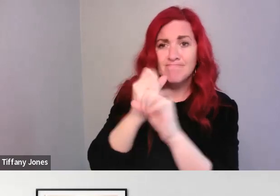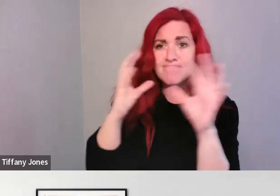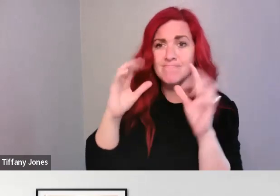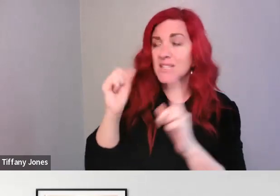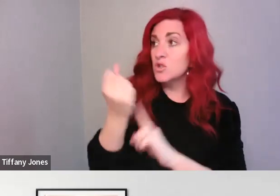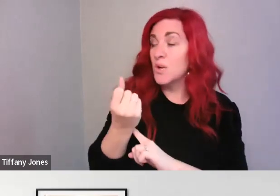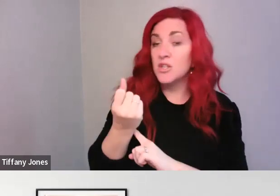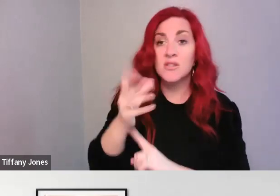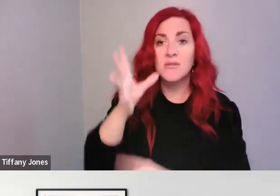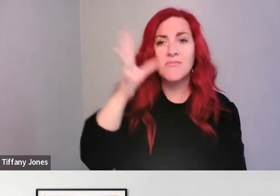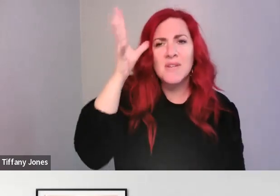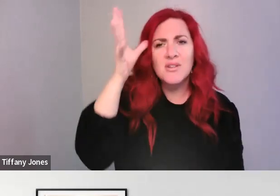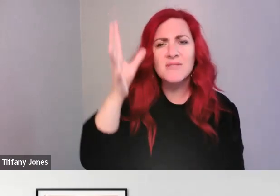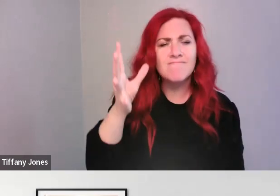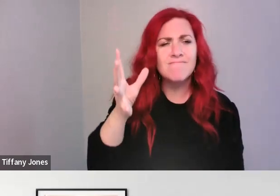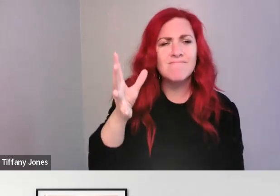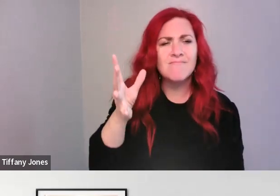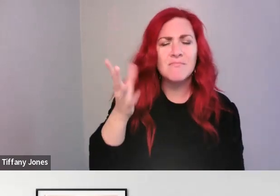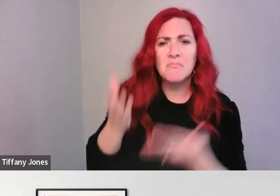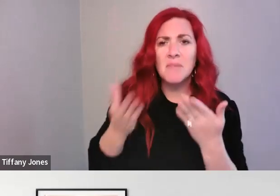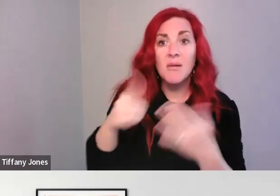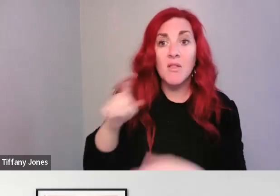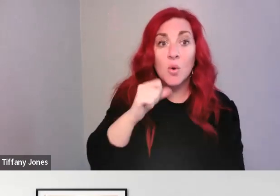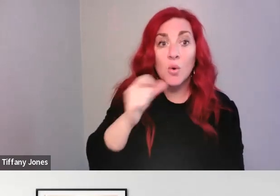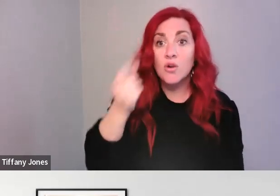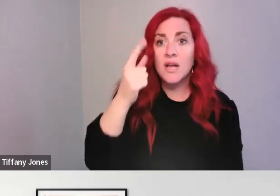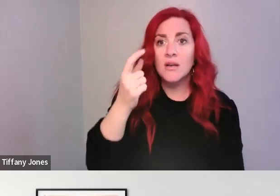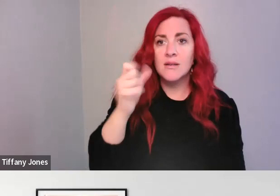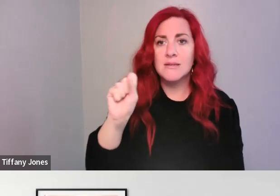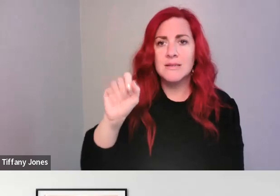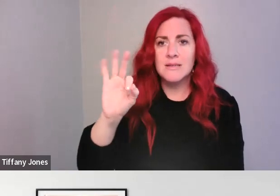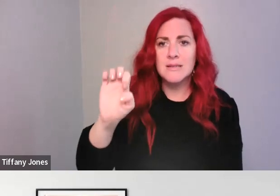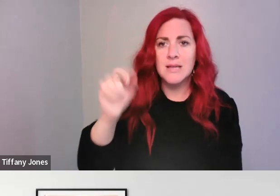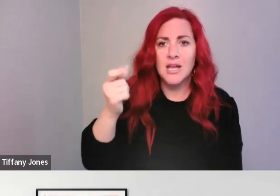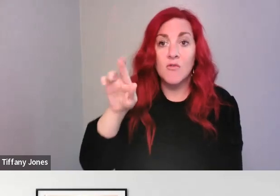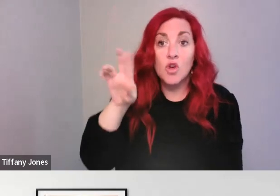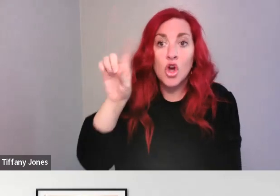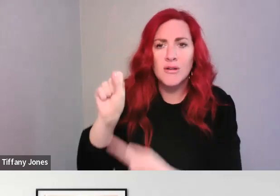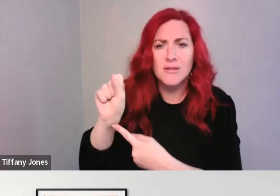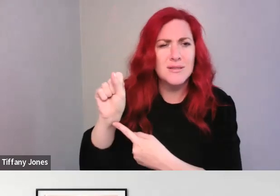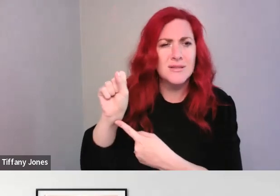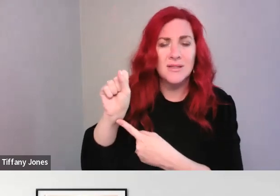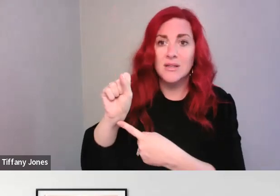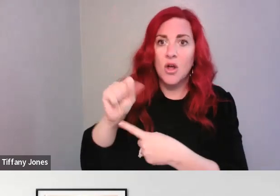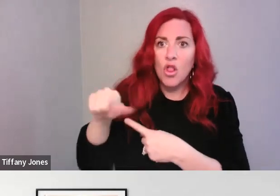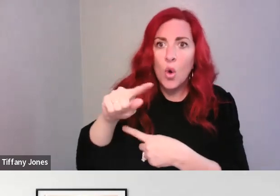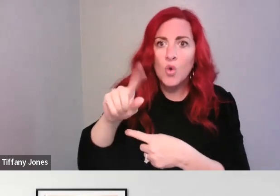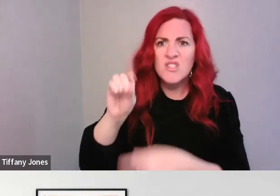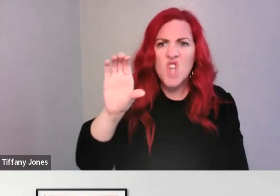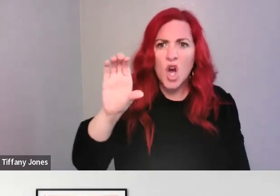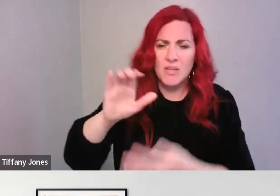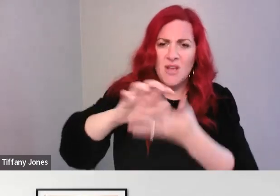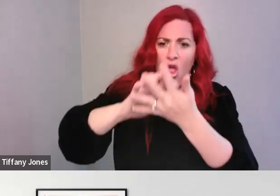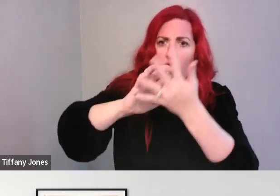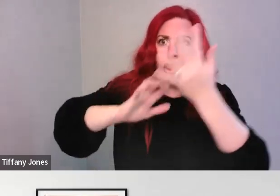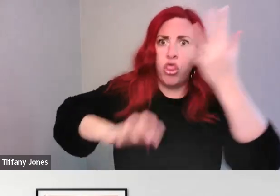don't understand, what these safeguards are. And as you mentioned, they are lengthy documents. They come in this